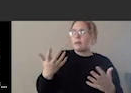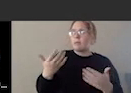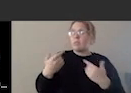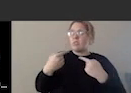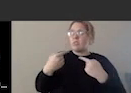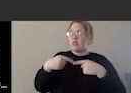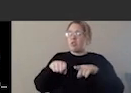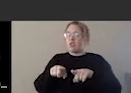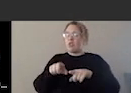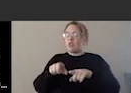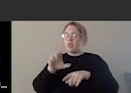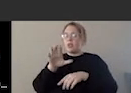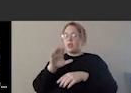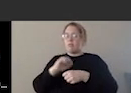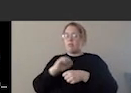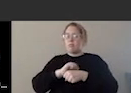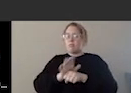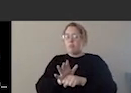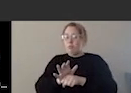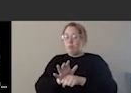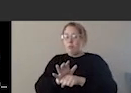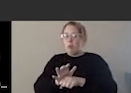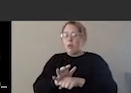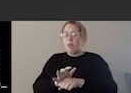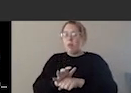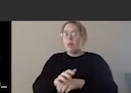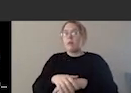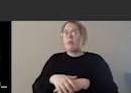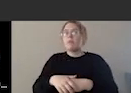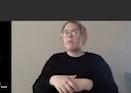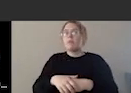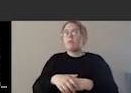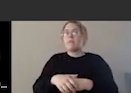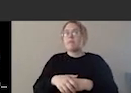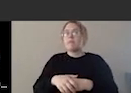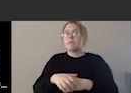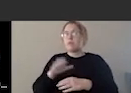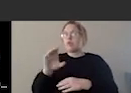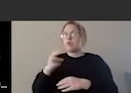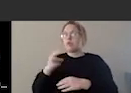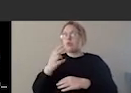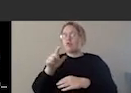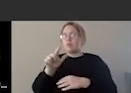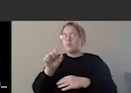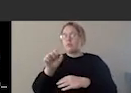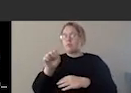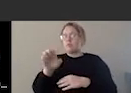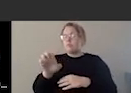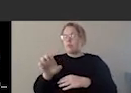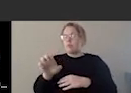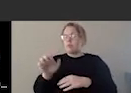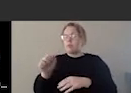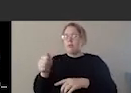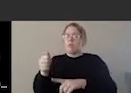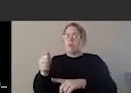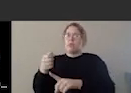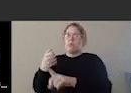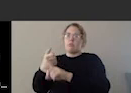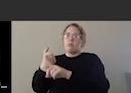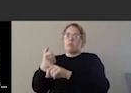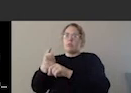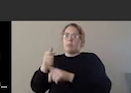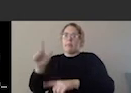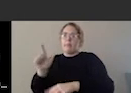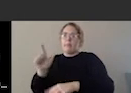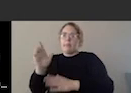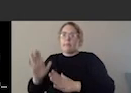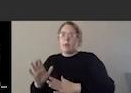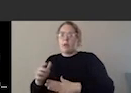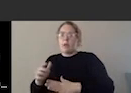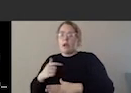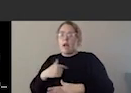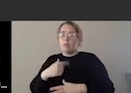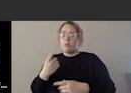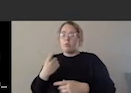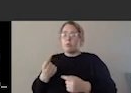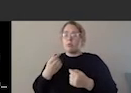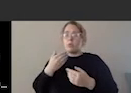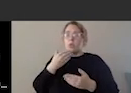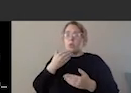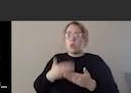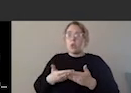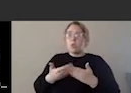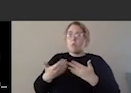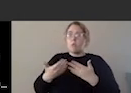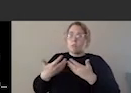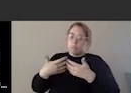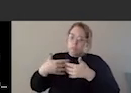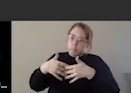COVID, before Chelsea, one of the librarians I work with, and I had done a really good job of making inroads with our faculty